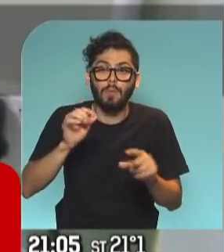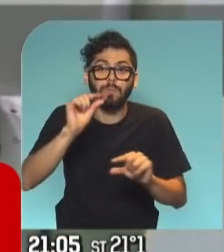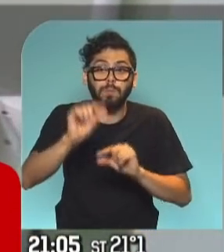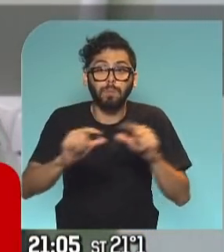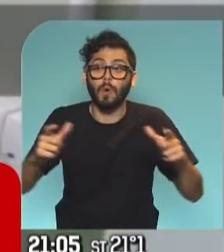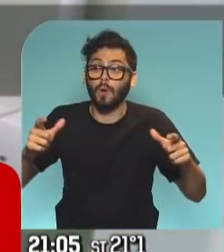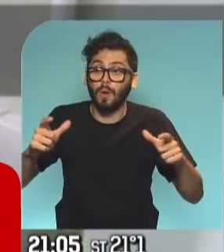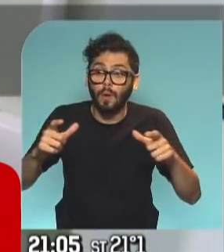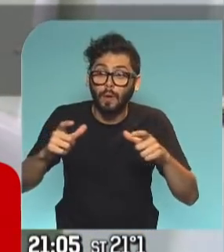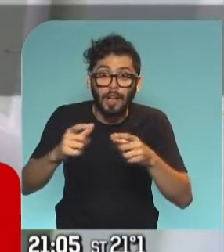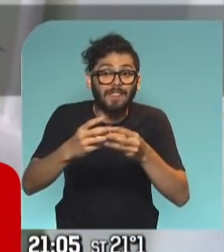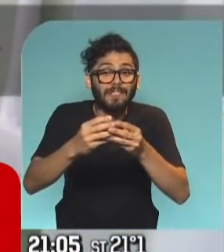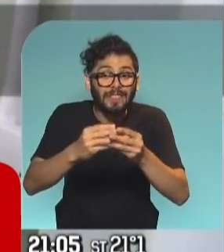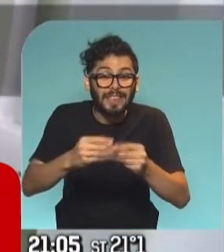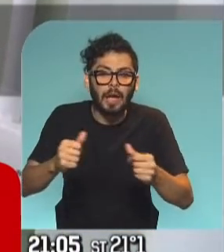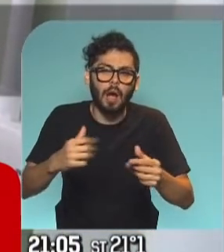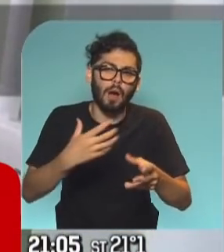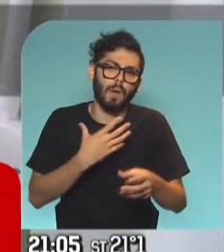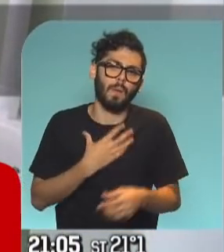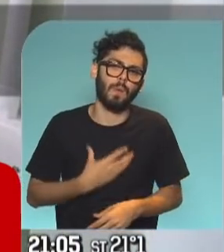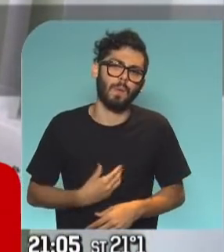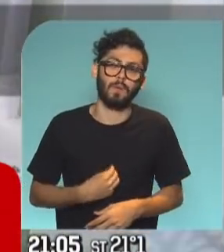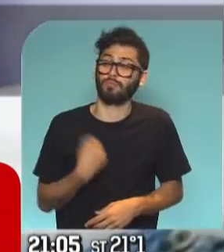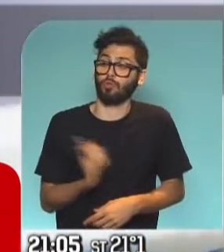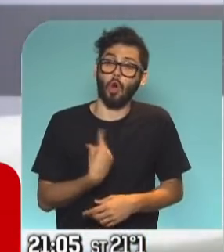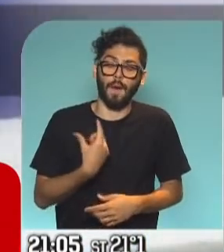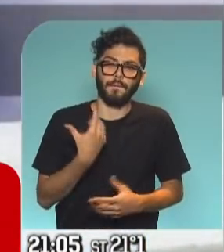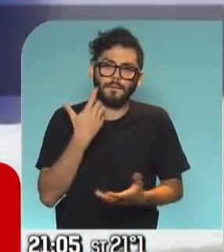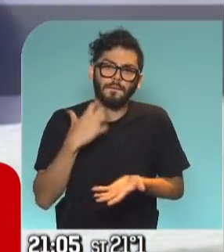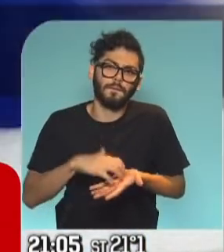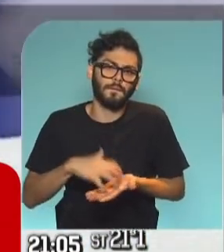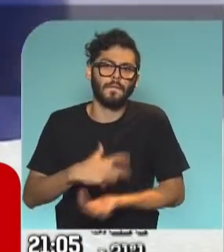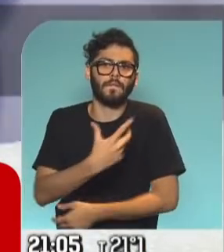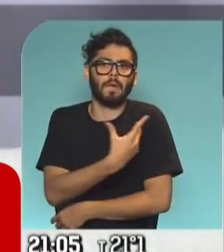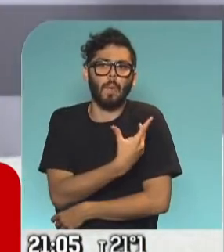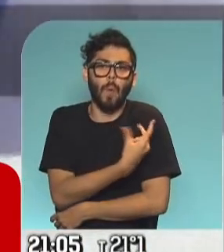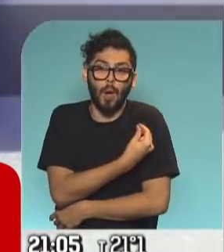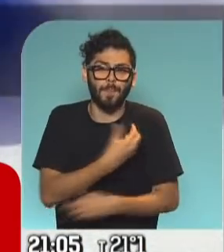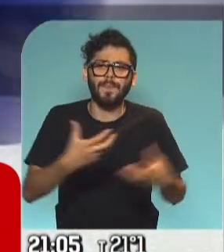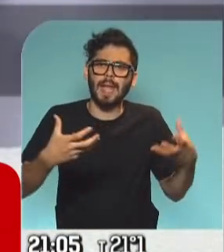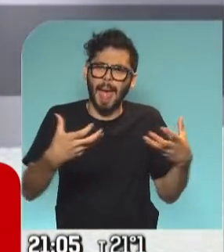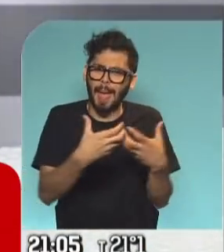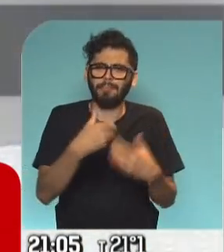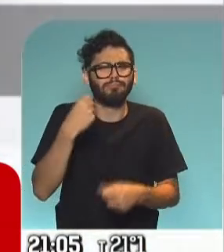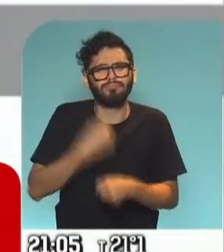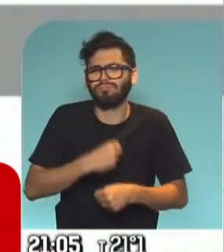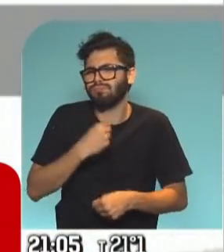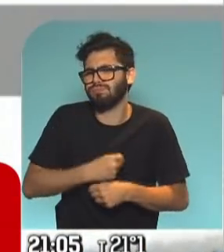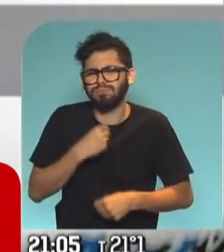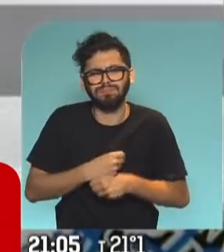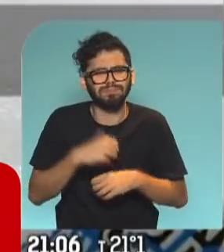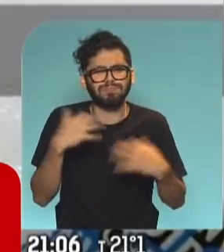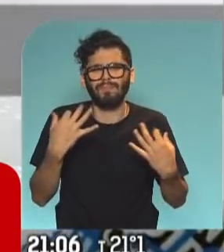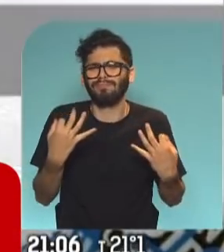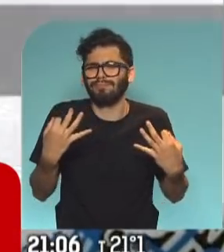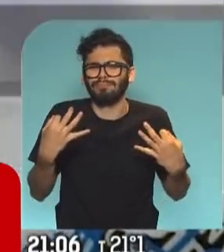coming to an end now, because we are looking forward to having the vaccine, and our team